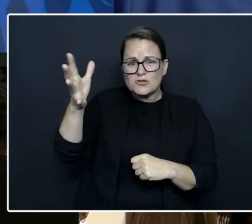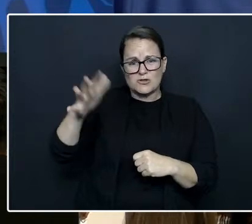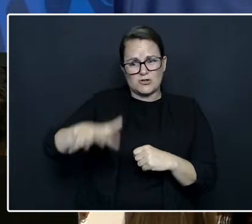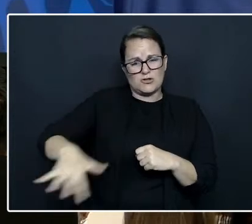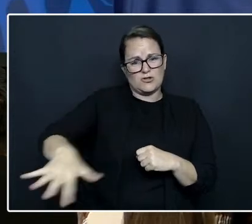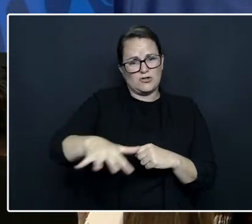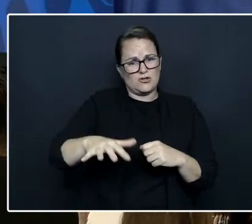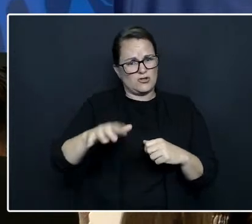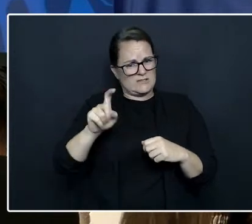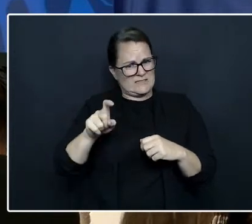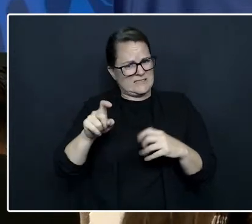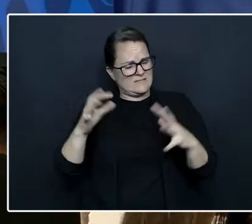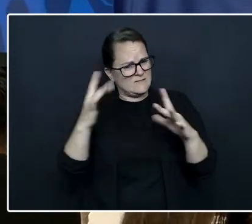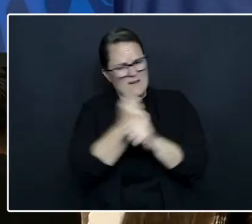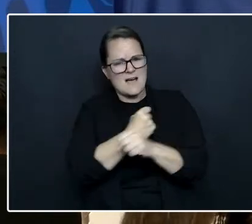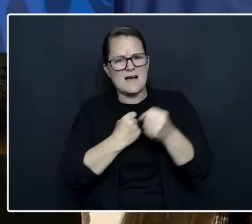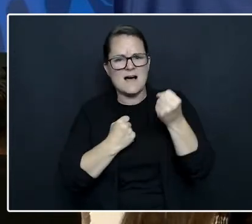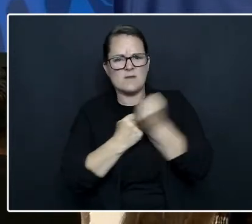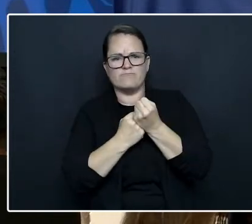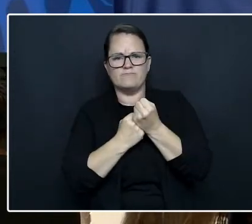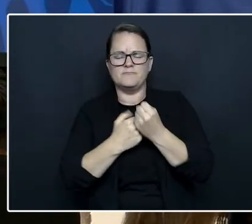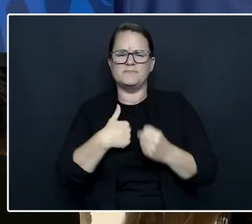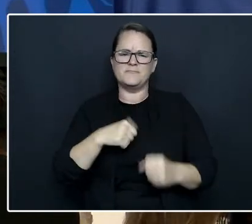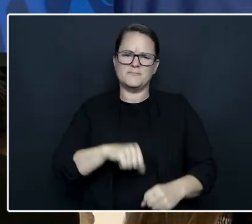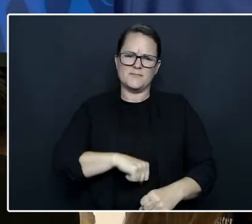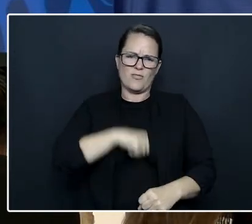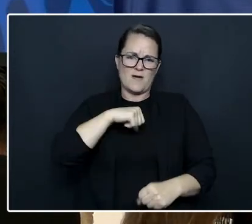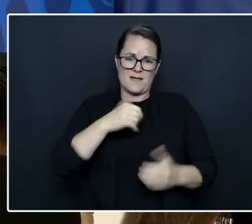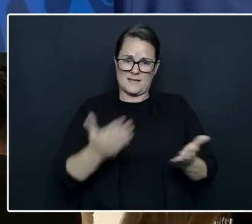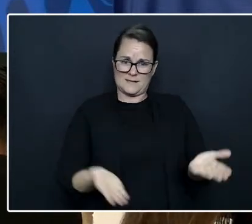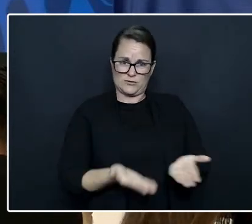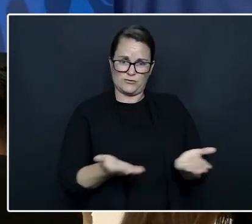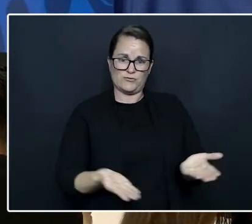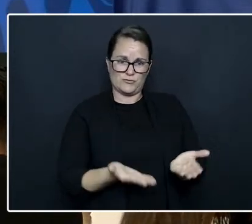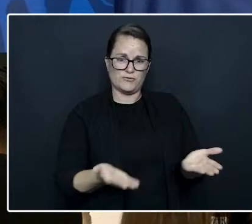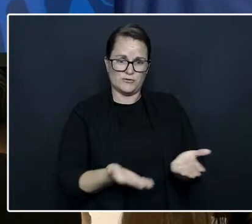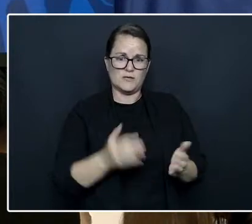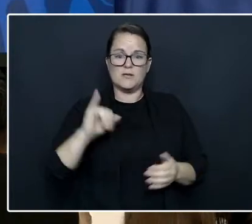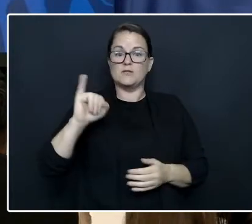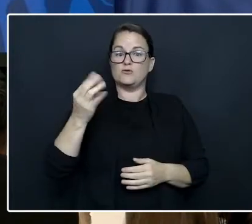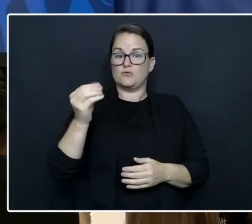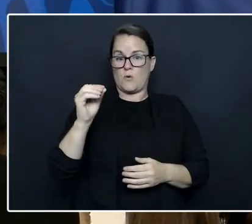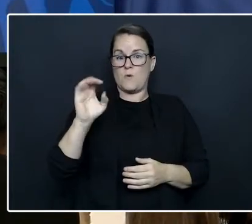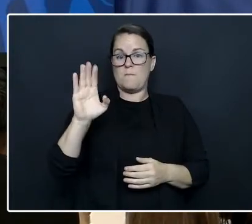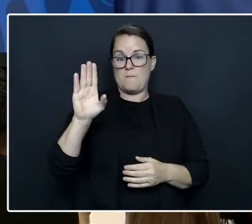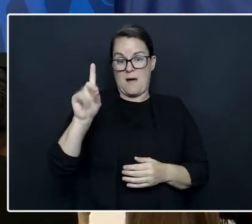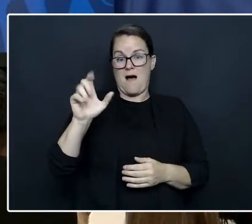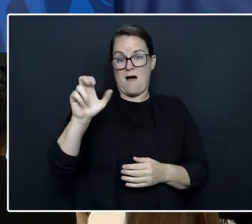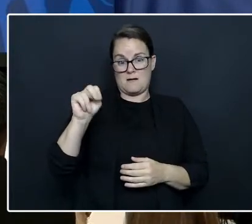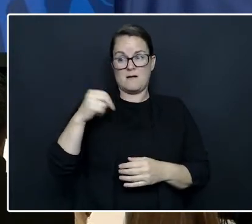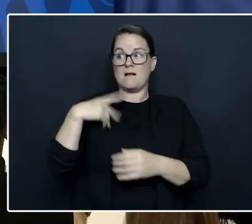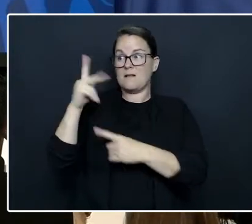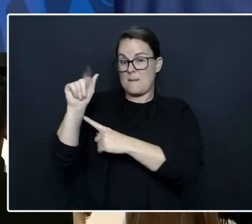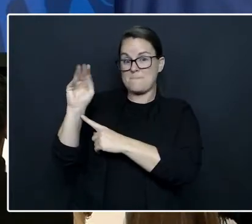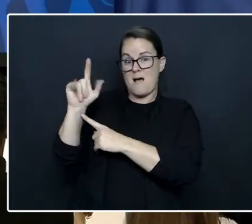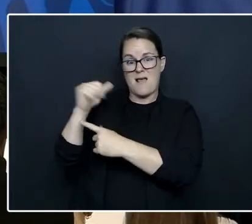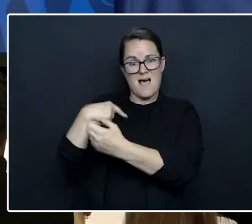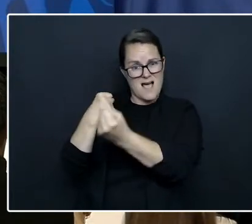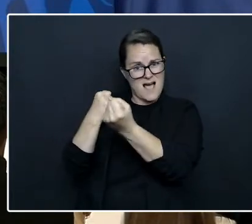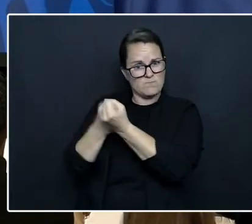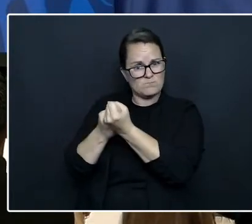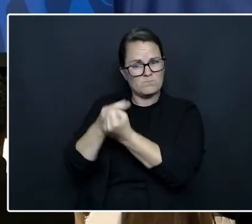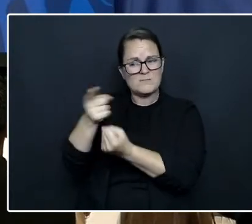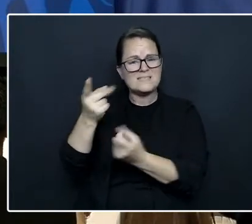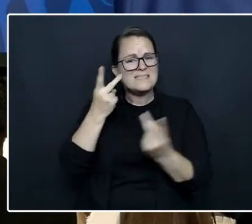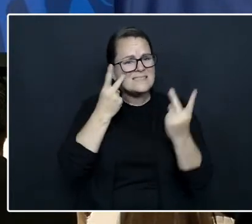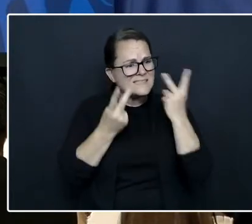I'm proud to be here to support leaders like Joe Biden and Kamala Harris who see and value our communities. And I'm